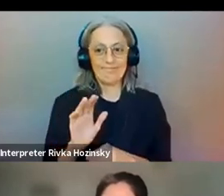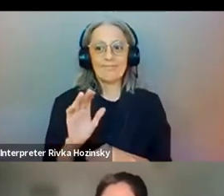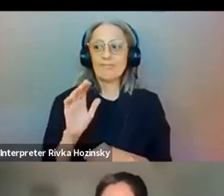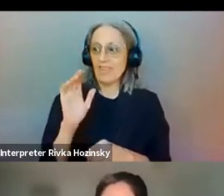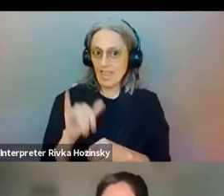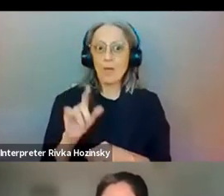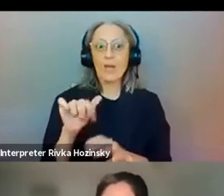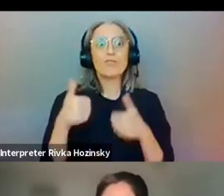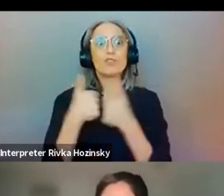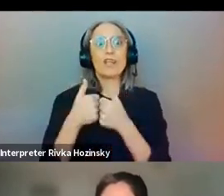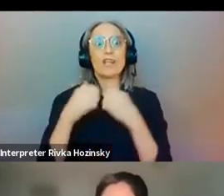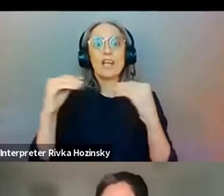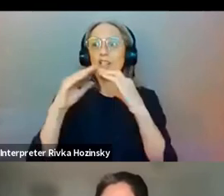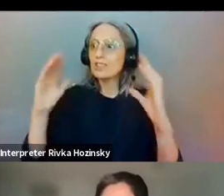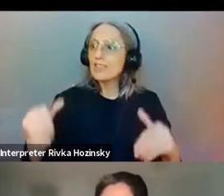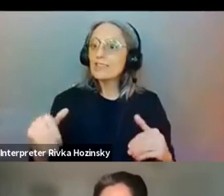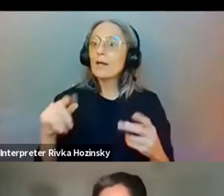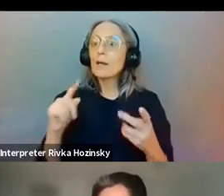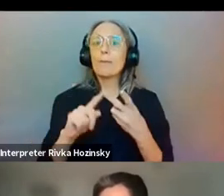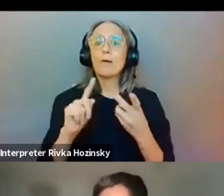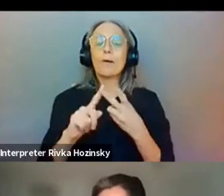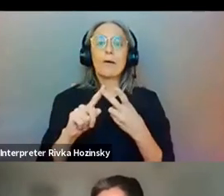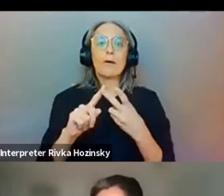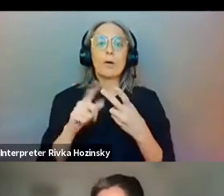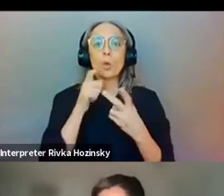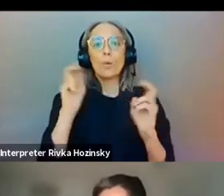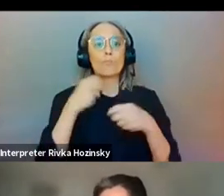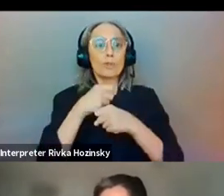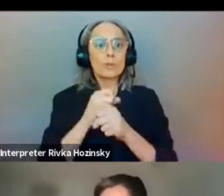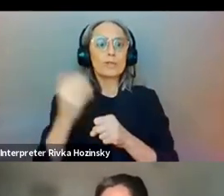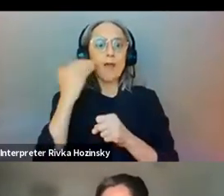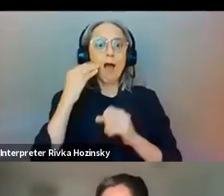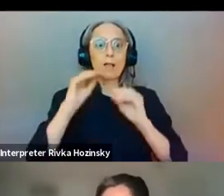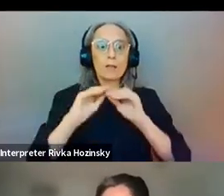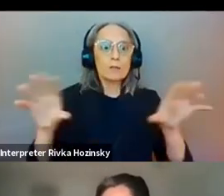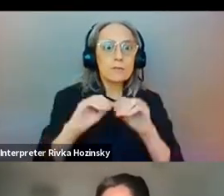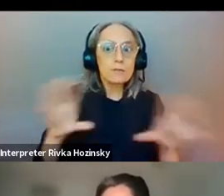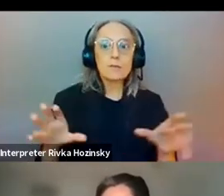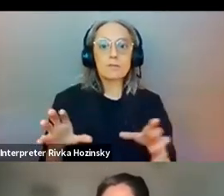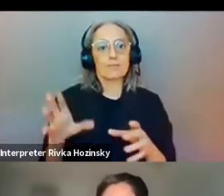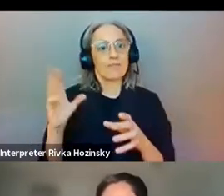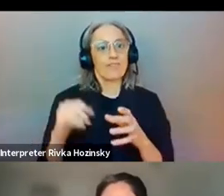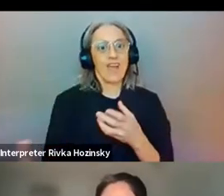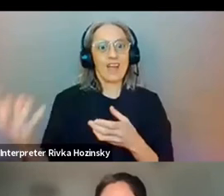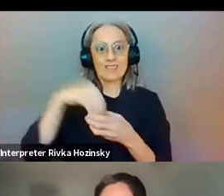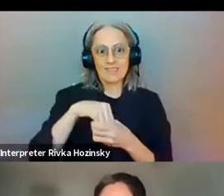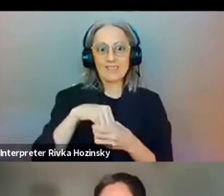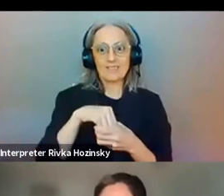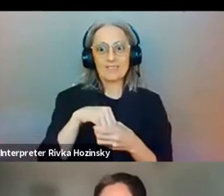systems like education, knowledge, you know, production is embedded in ideas of